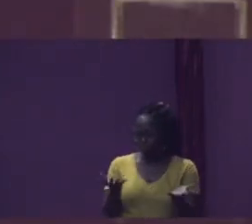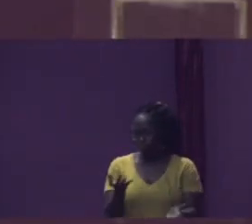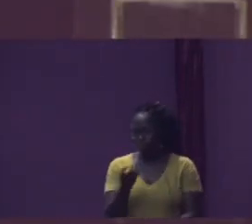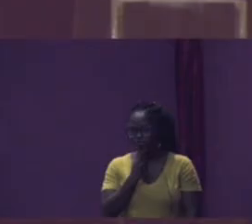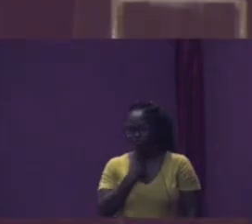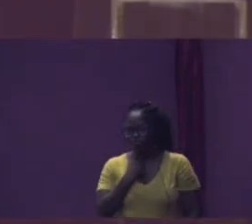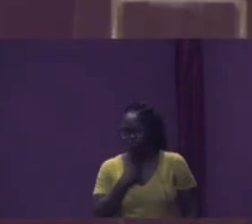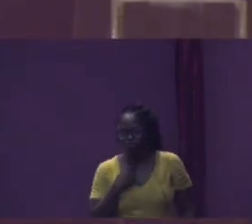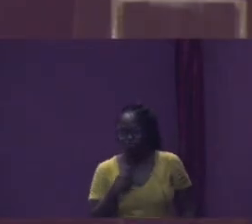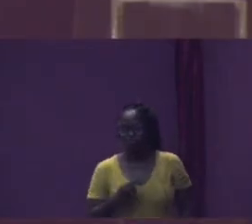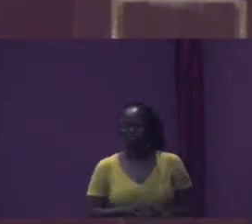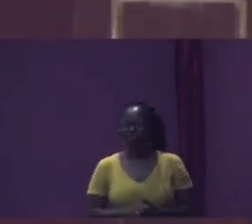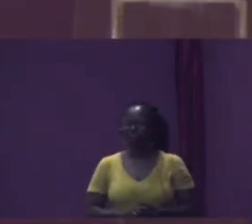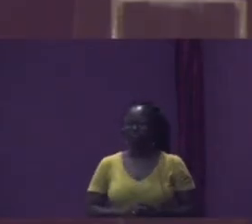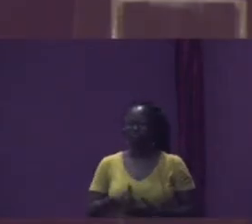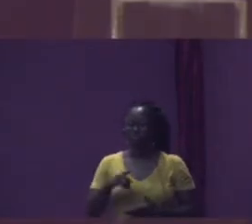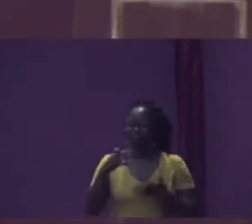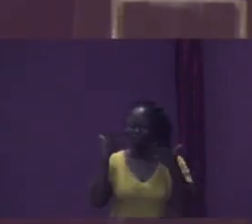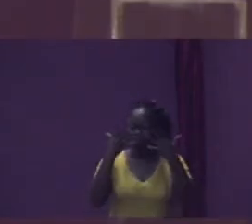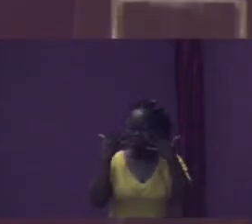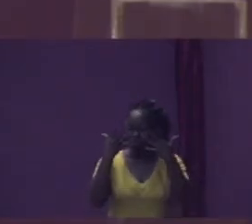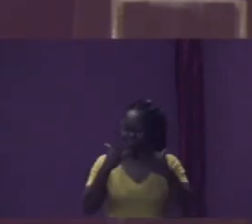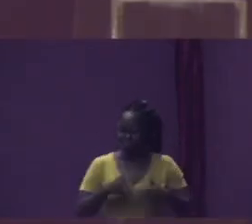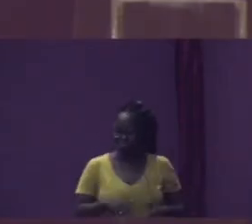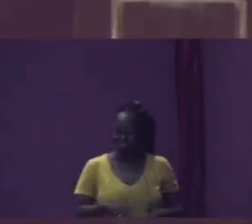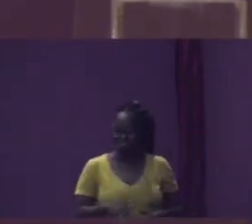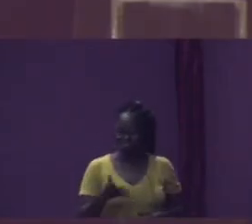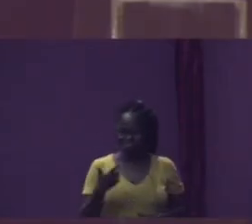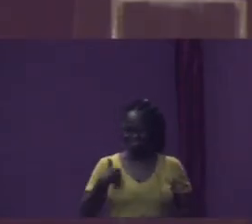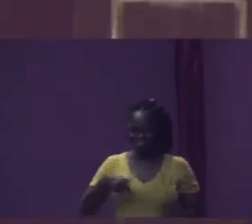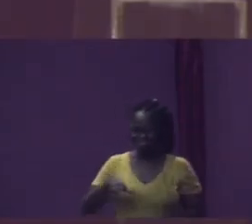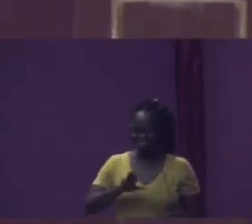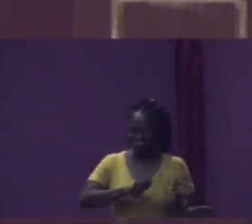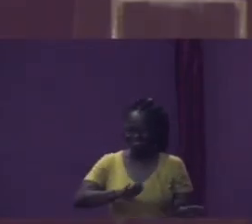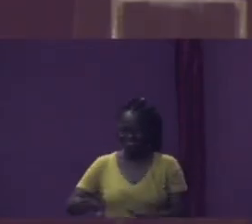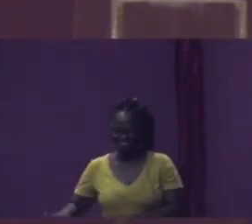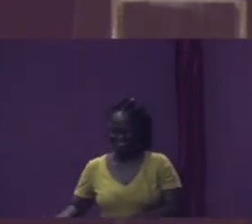pregnant at this time? Who helped her conceive this pregnancy?